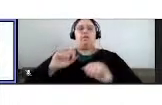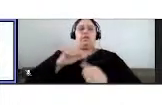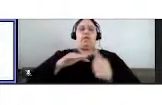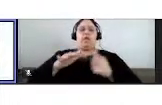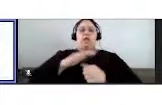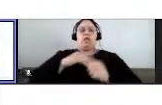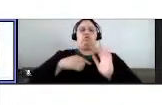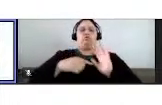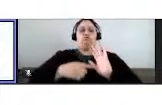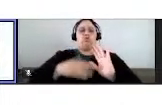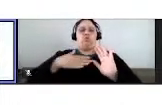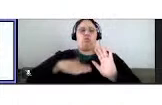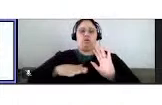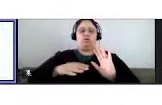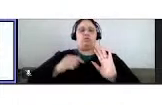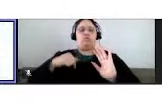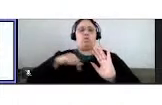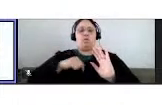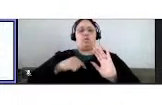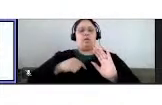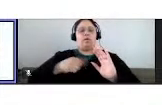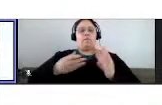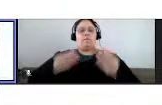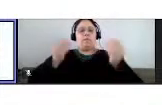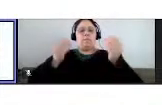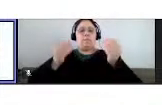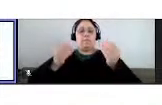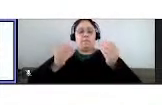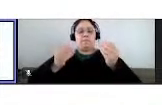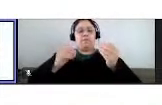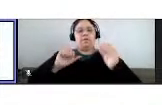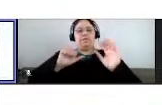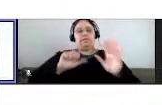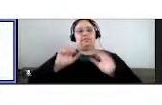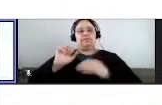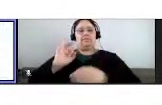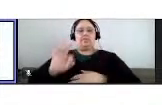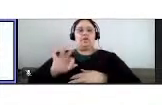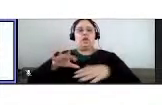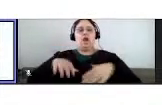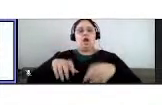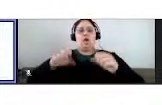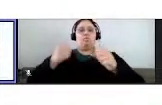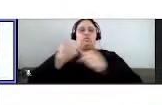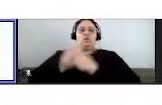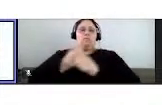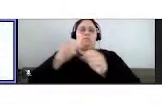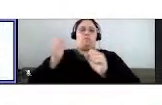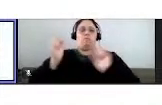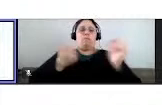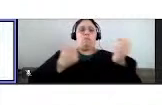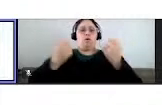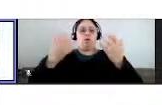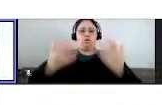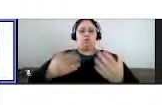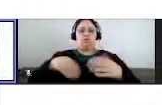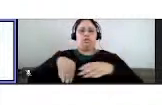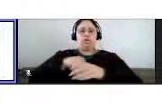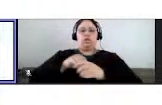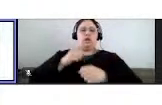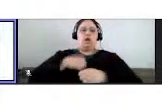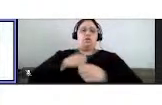want to highlight is that we've managed to have at least 63 host employees participate in our